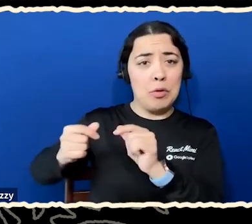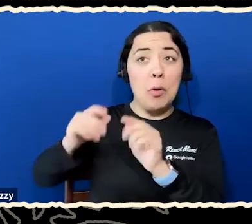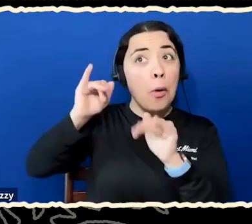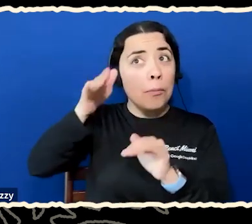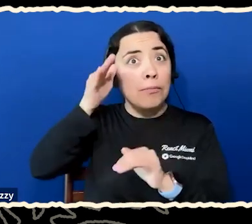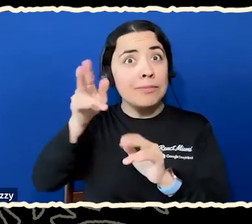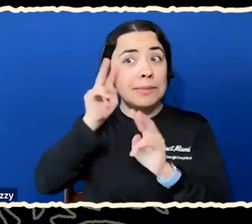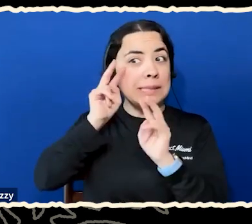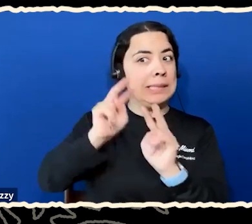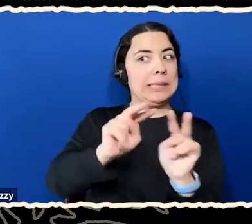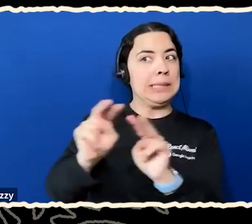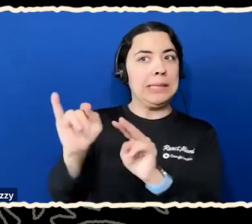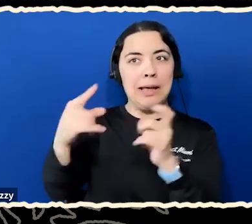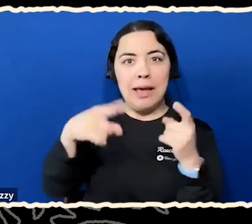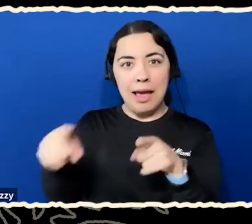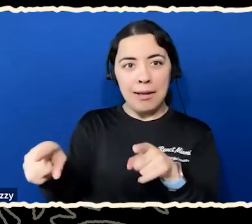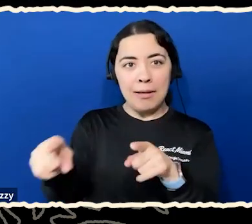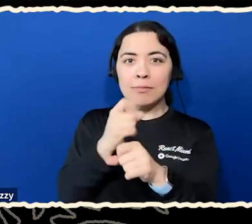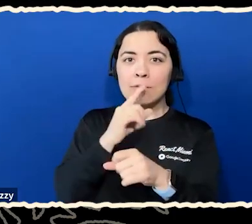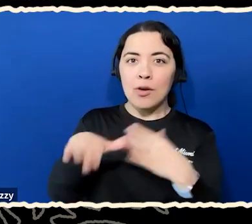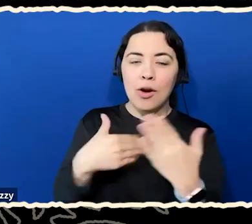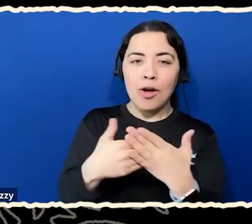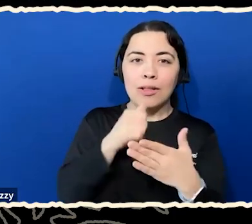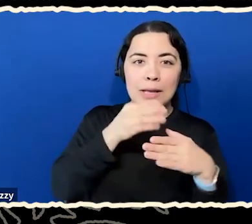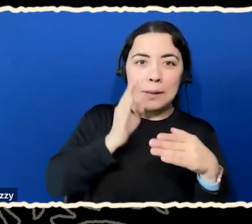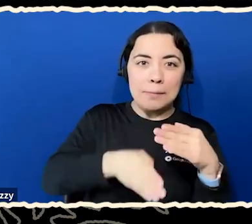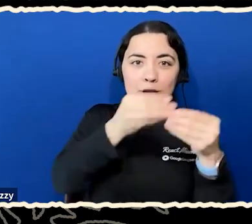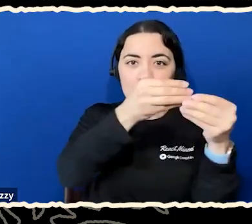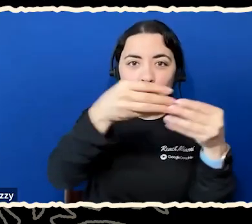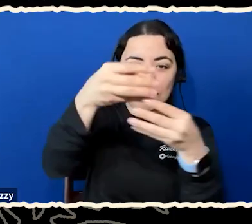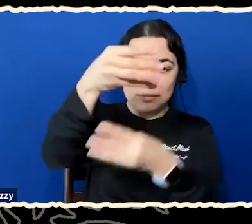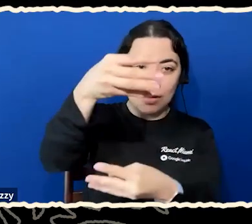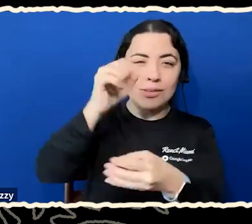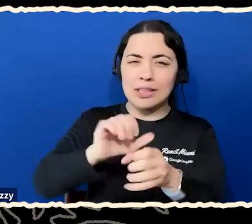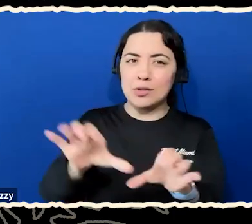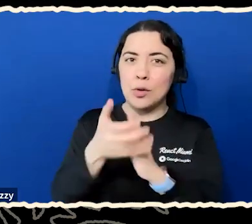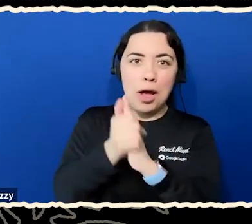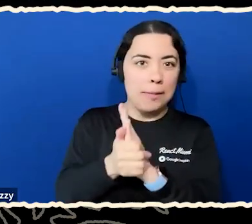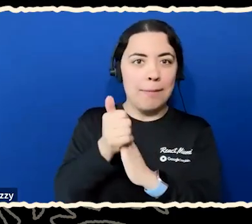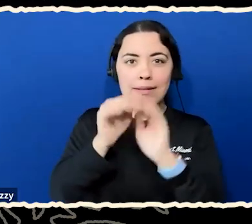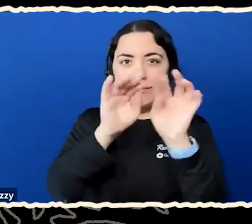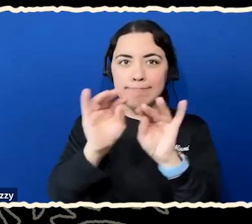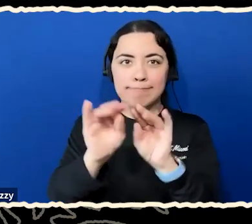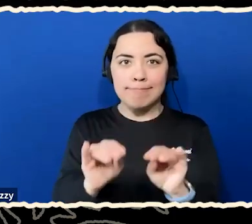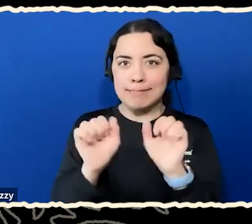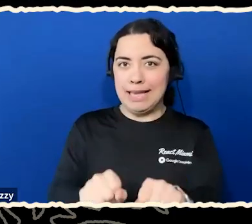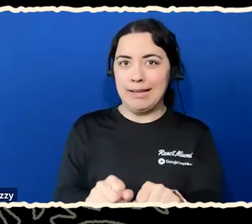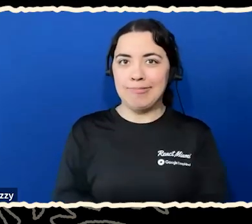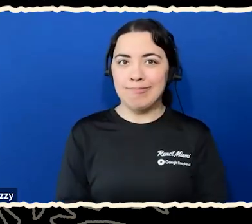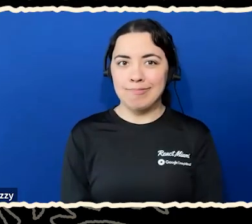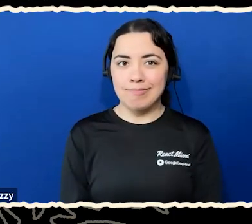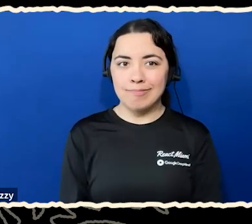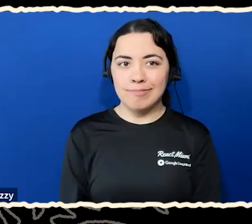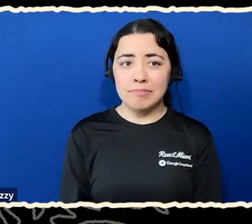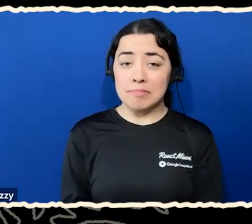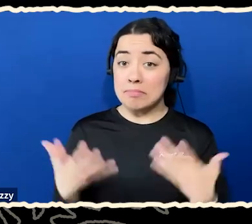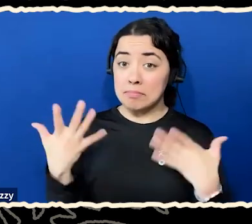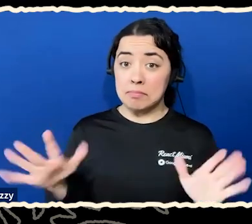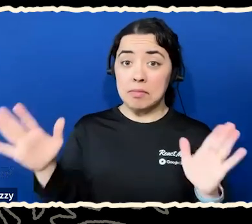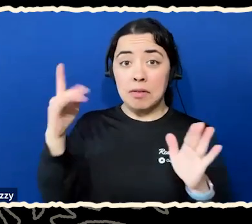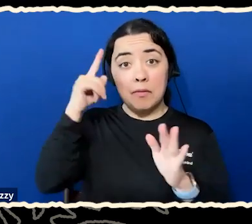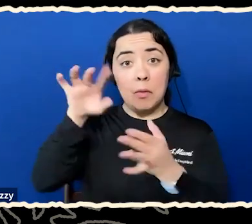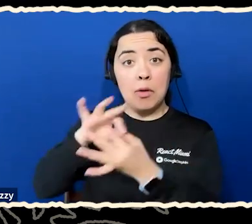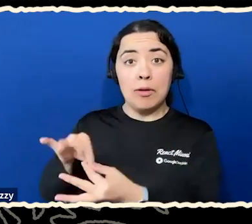our autocompletes and dropdowns all do this automatically. So that's it for async navigation. We now have this